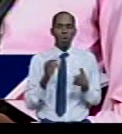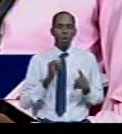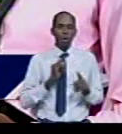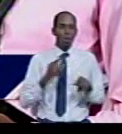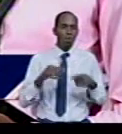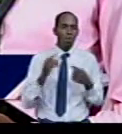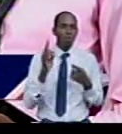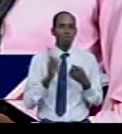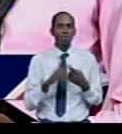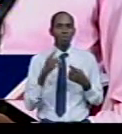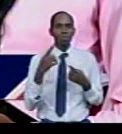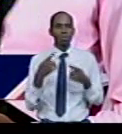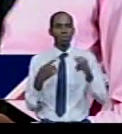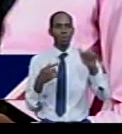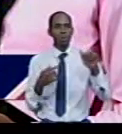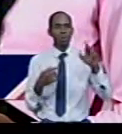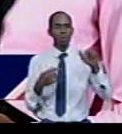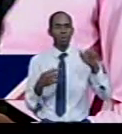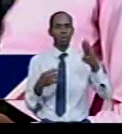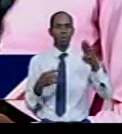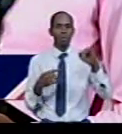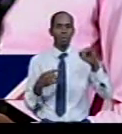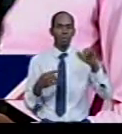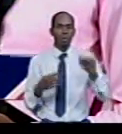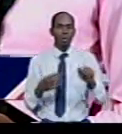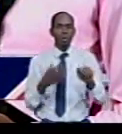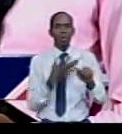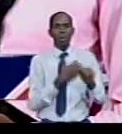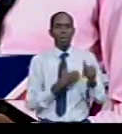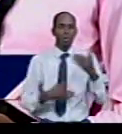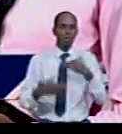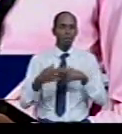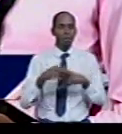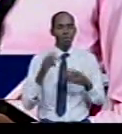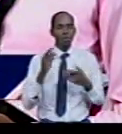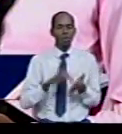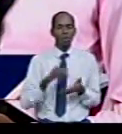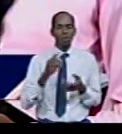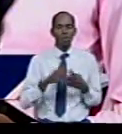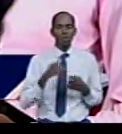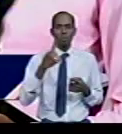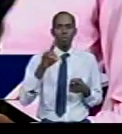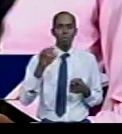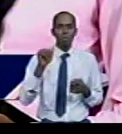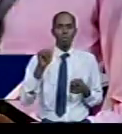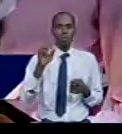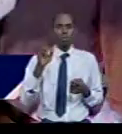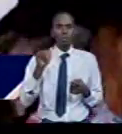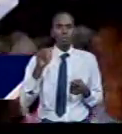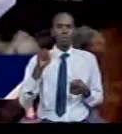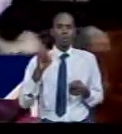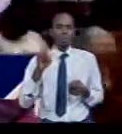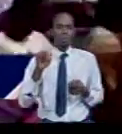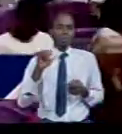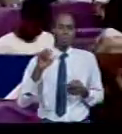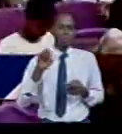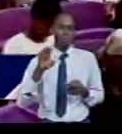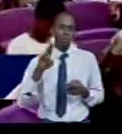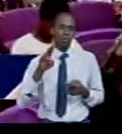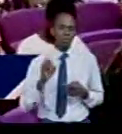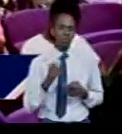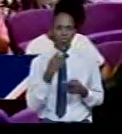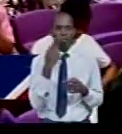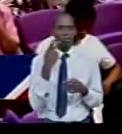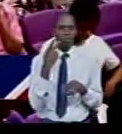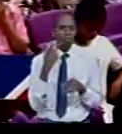Arabia and returned again unto Damascus. Then in verse 18, it says, then